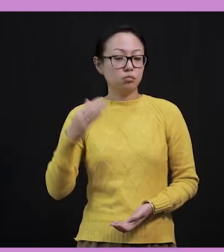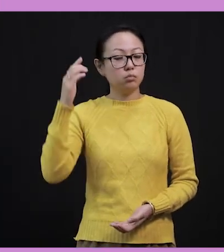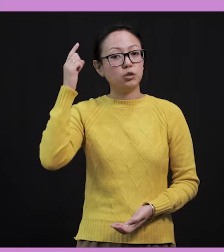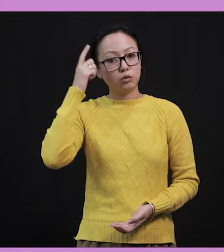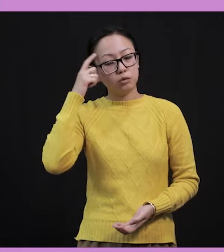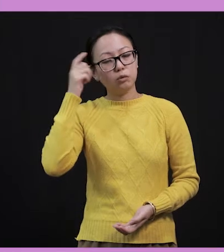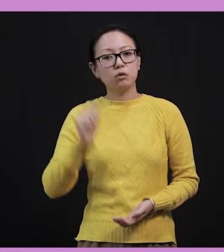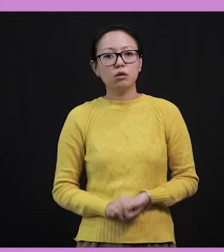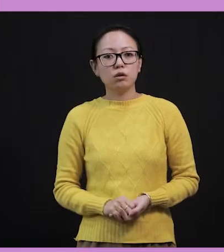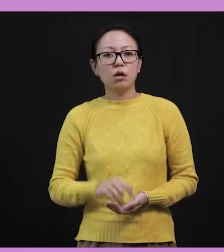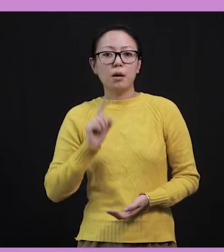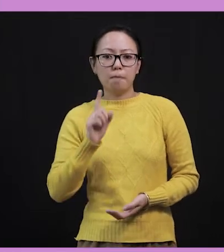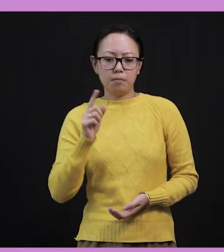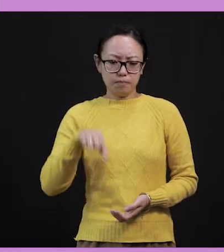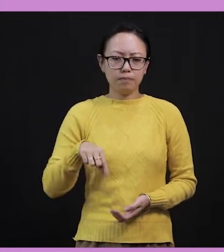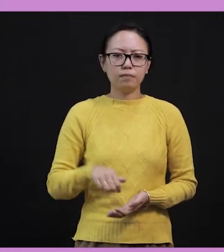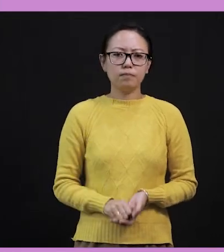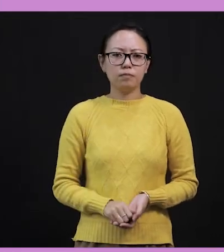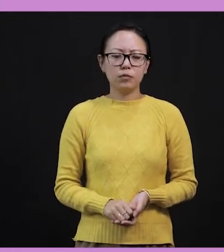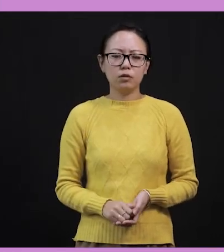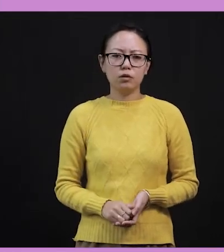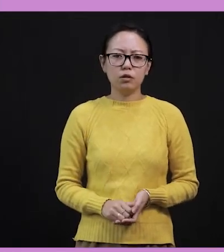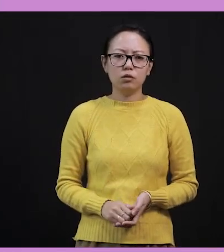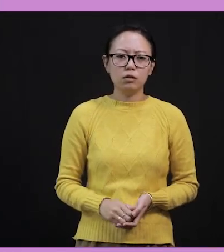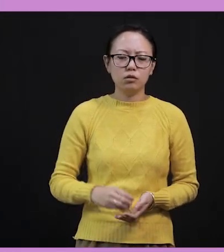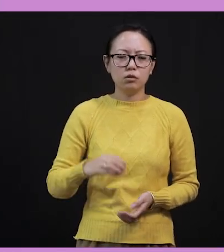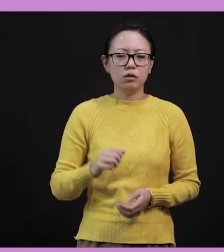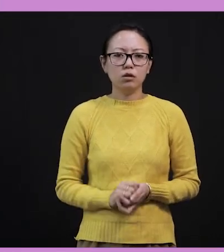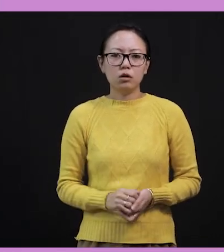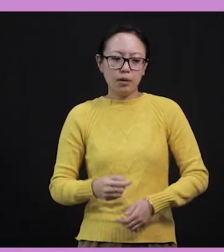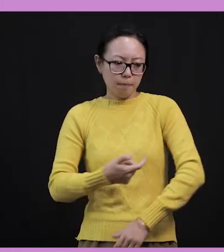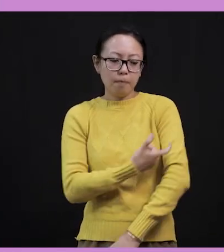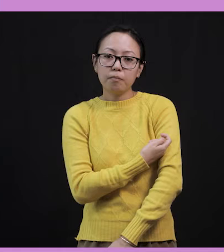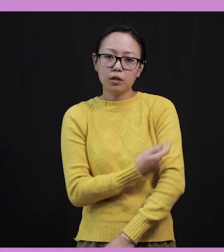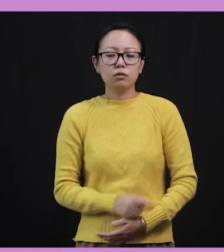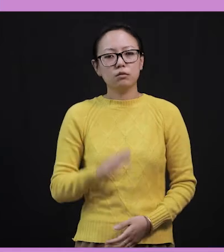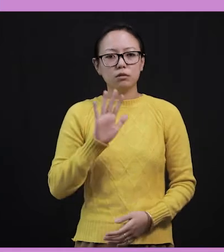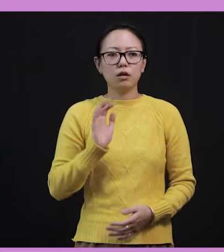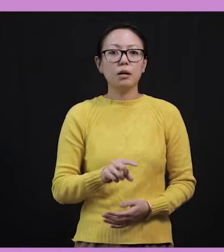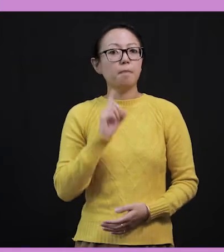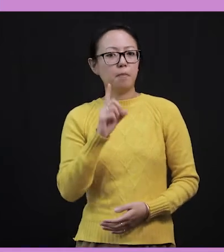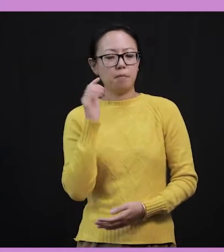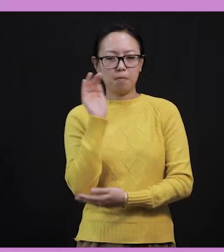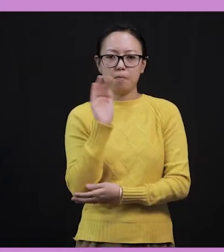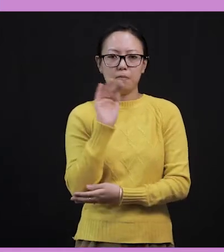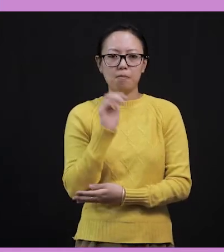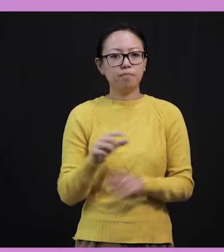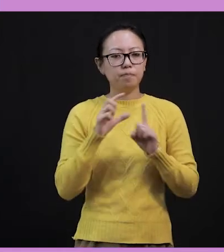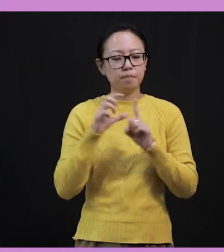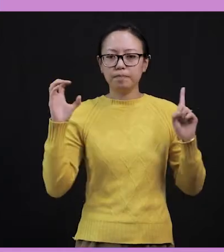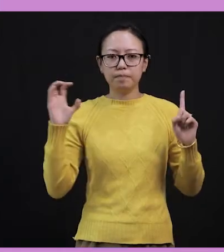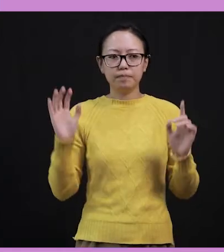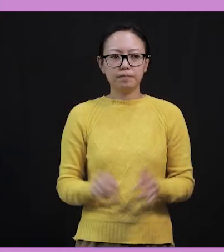now cure for poison also, but snakes are dangerous animals. So let's find out,